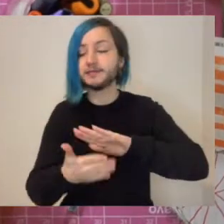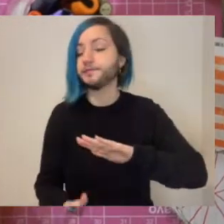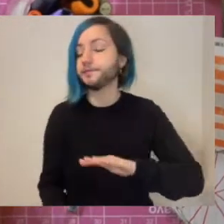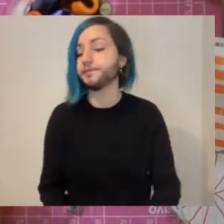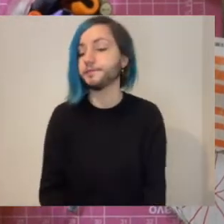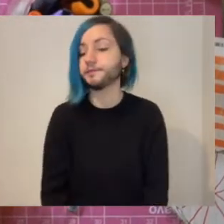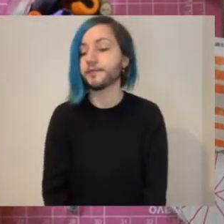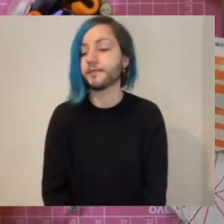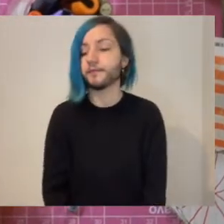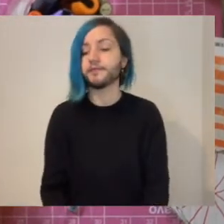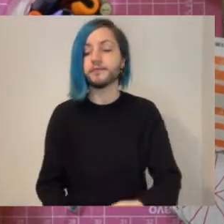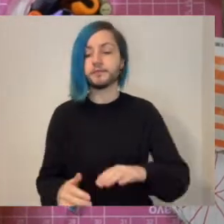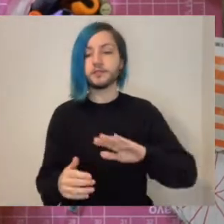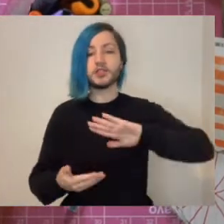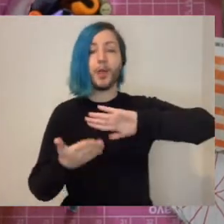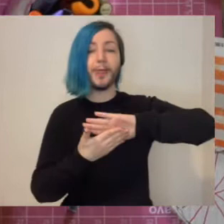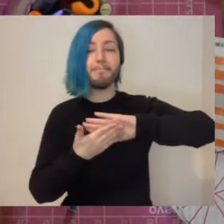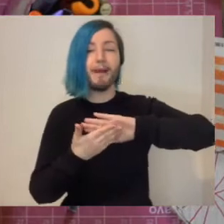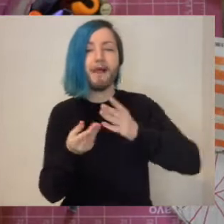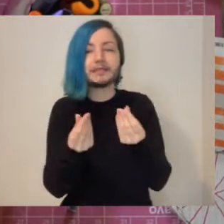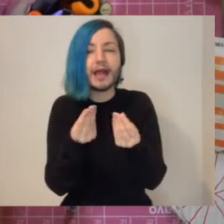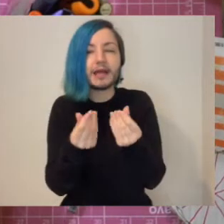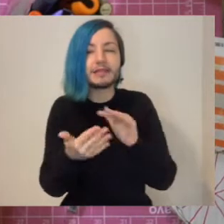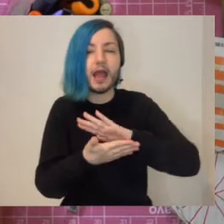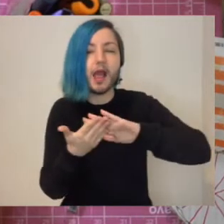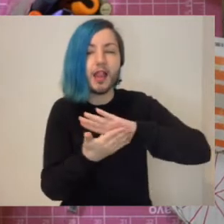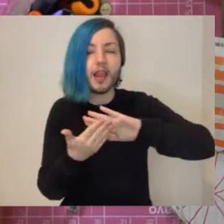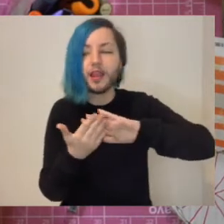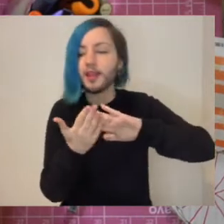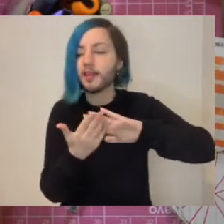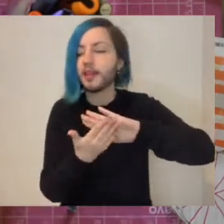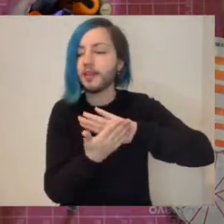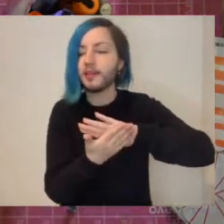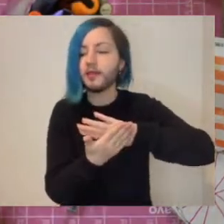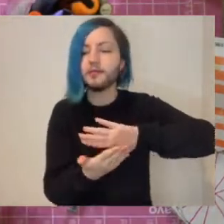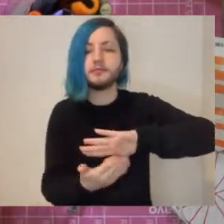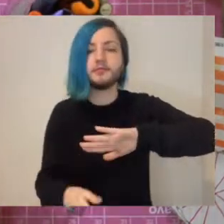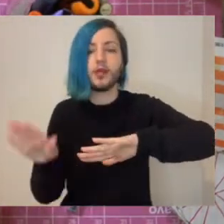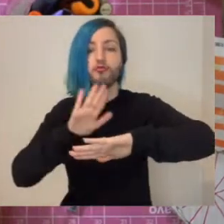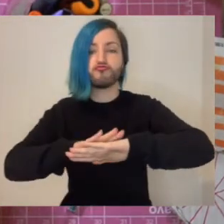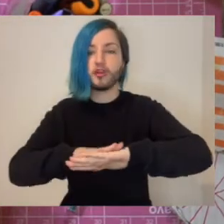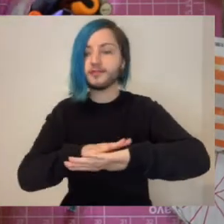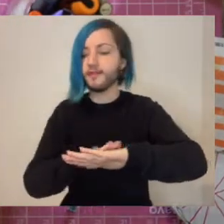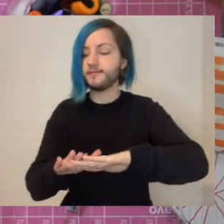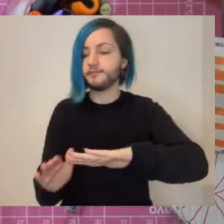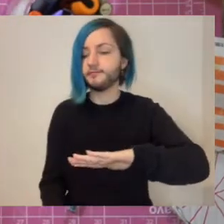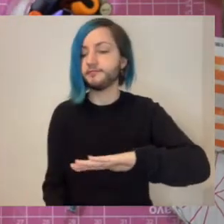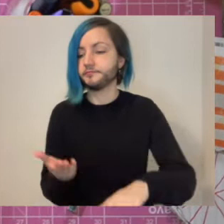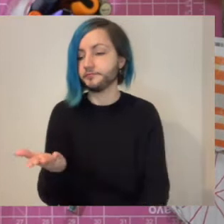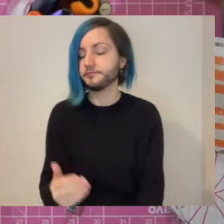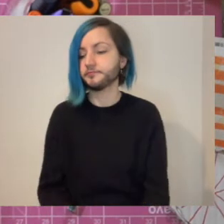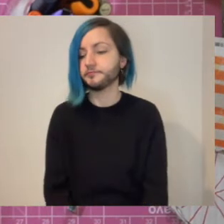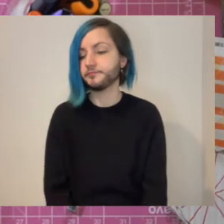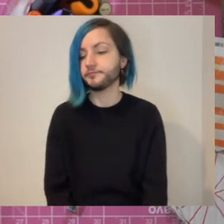It's kind of quite nice and tactile-y. So that's actually the wrong side, but this is the right side